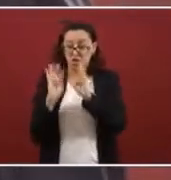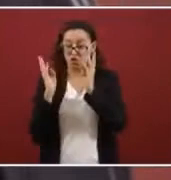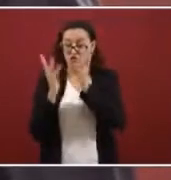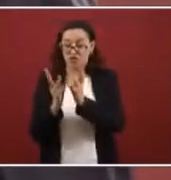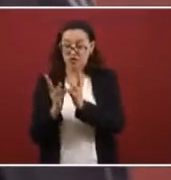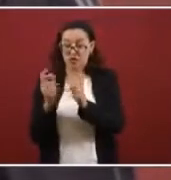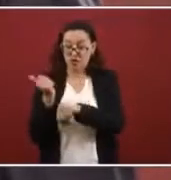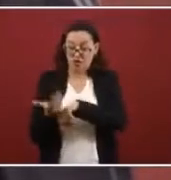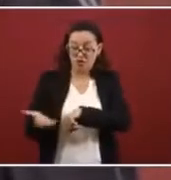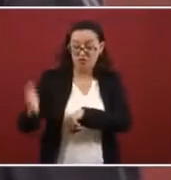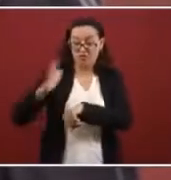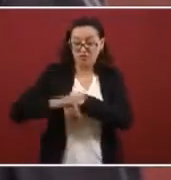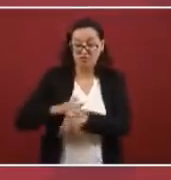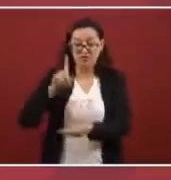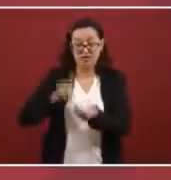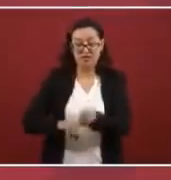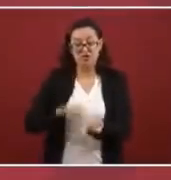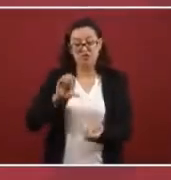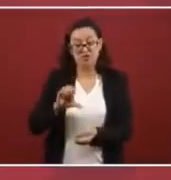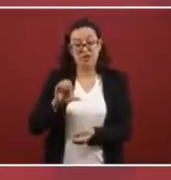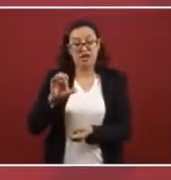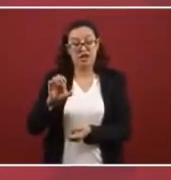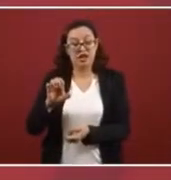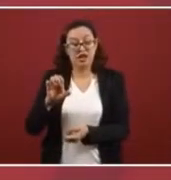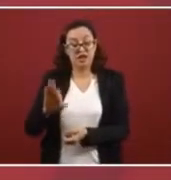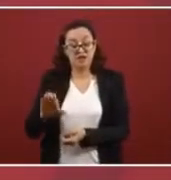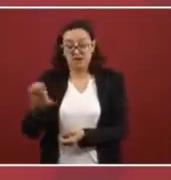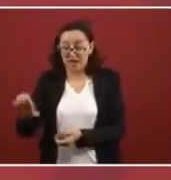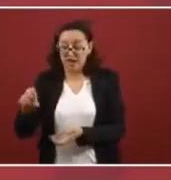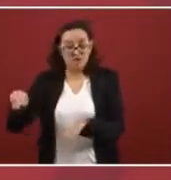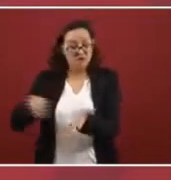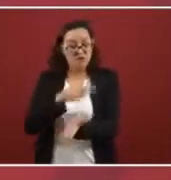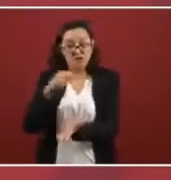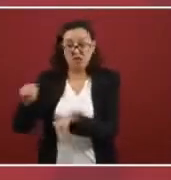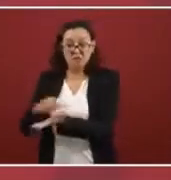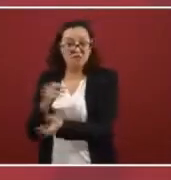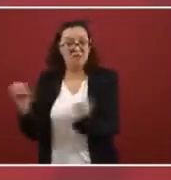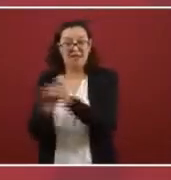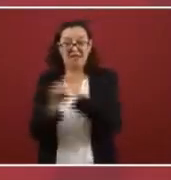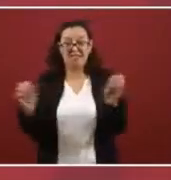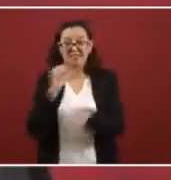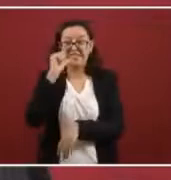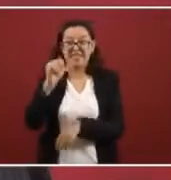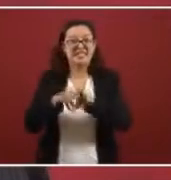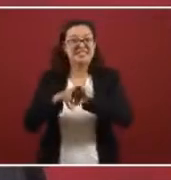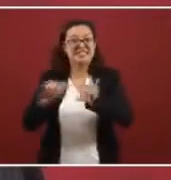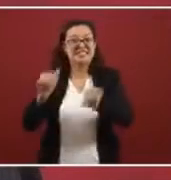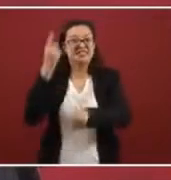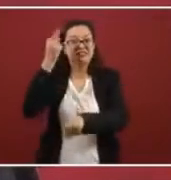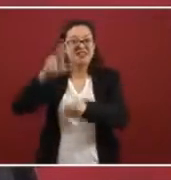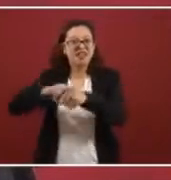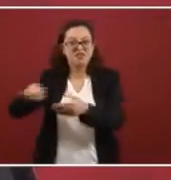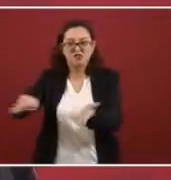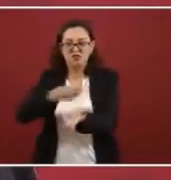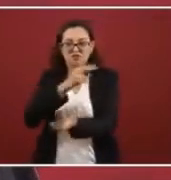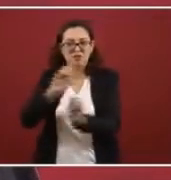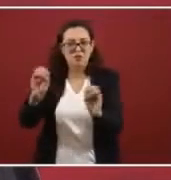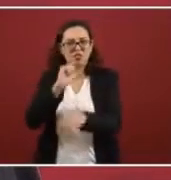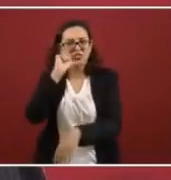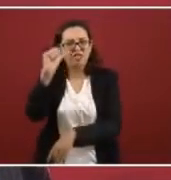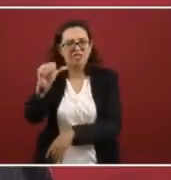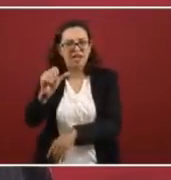signed by the council or the federal. Nobody signed it. The director didn't even